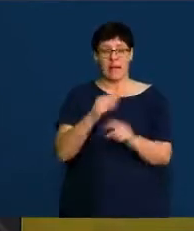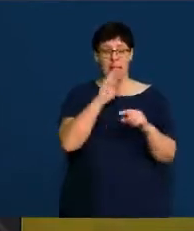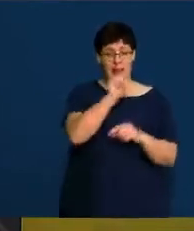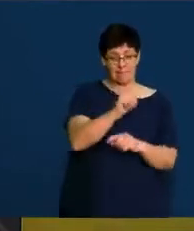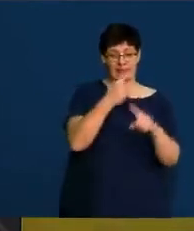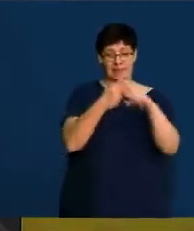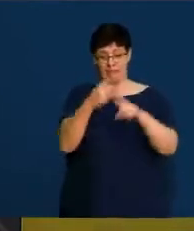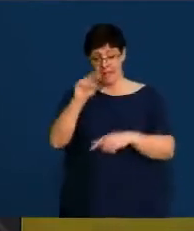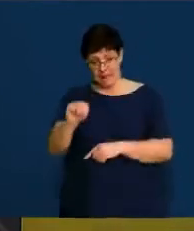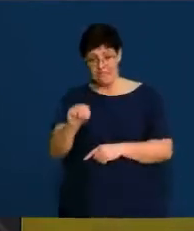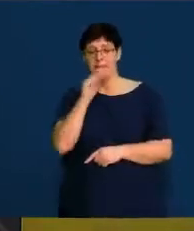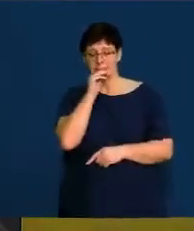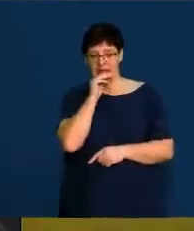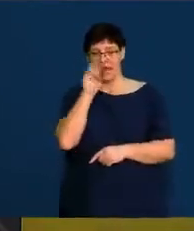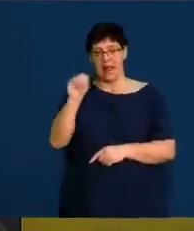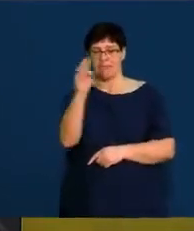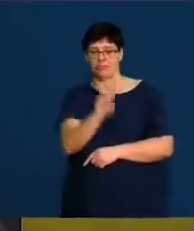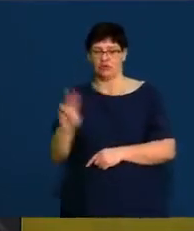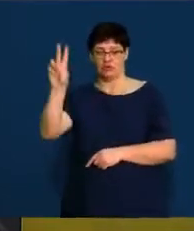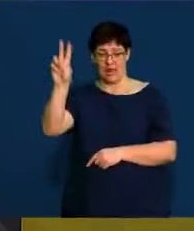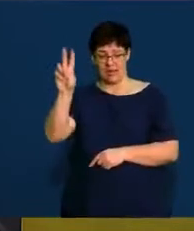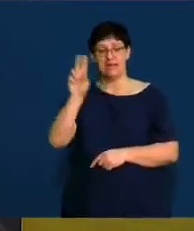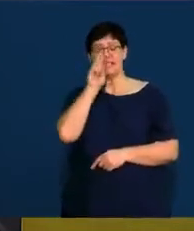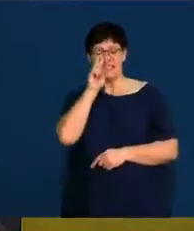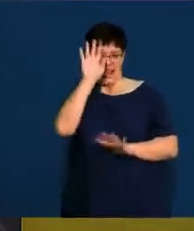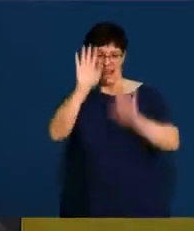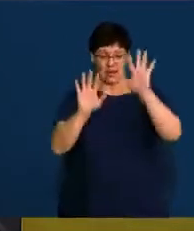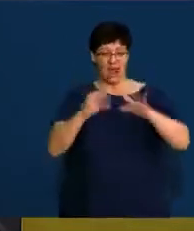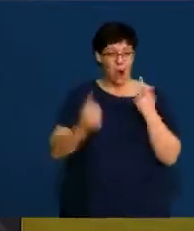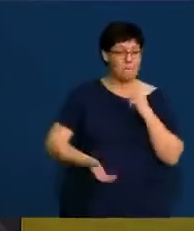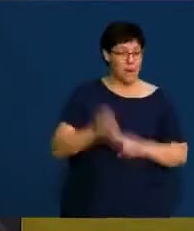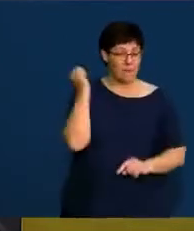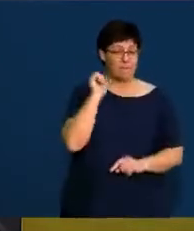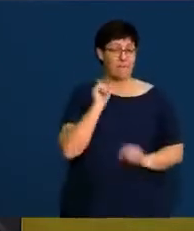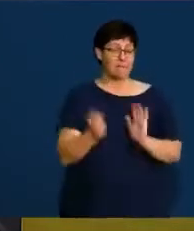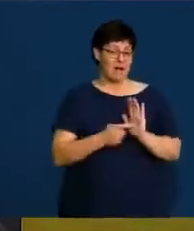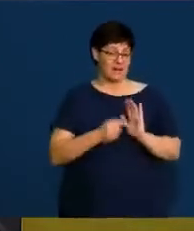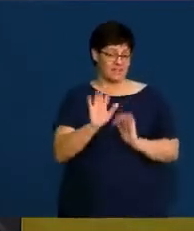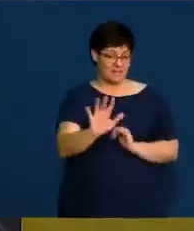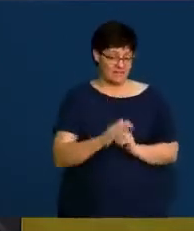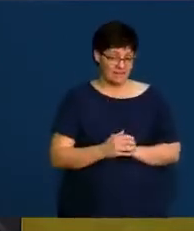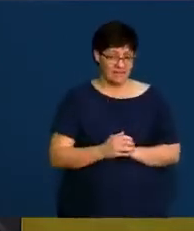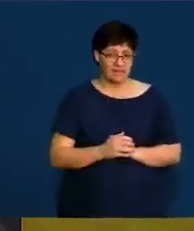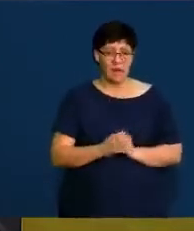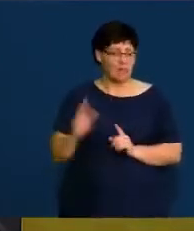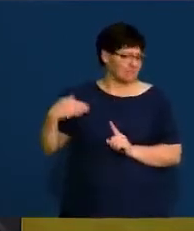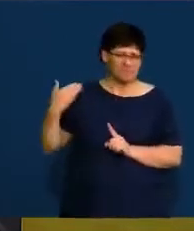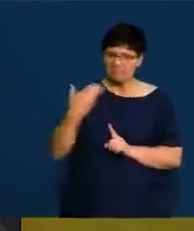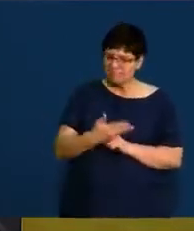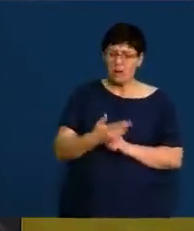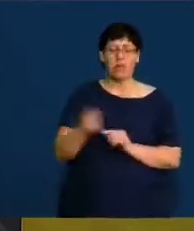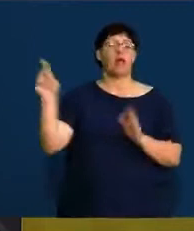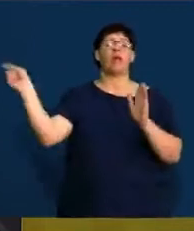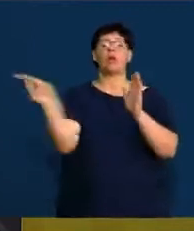meters is meters squared. Notice the layout and how I get the 5 marks. A lot of the candidates over the years have